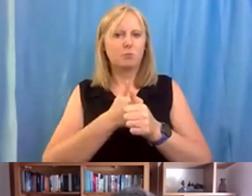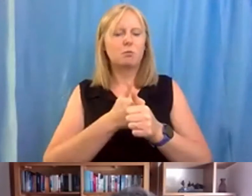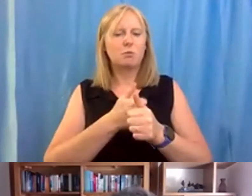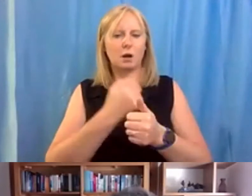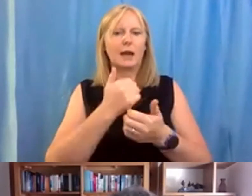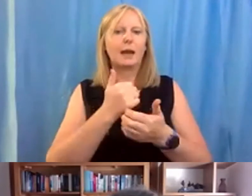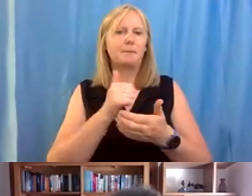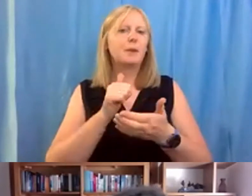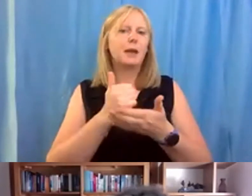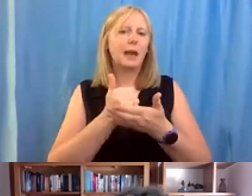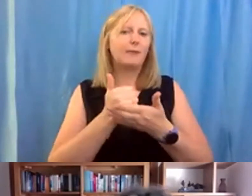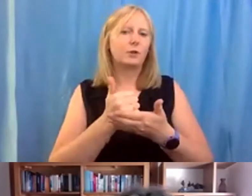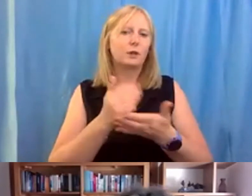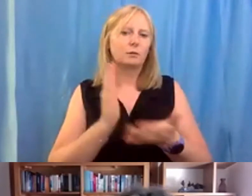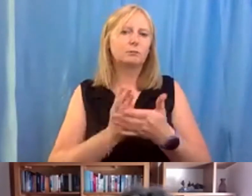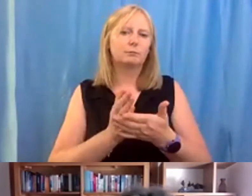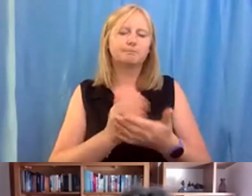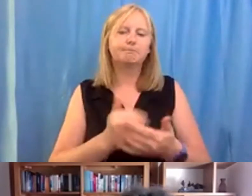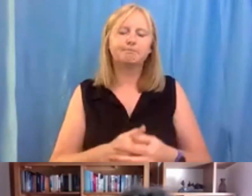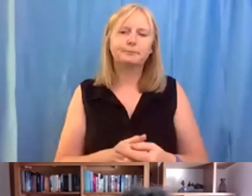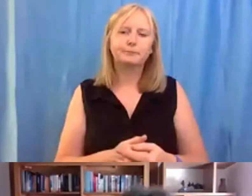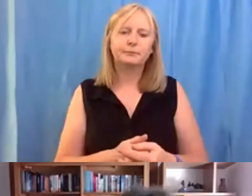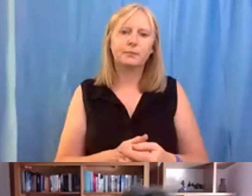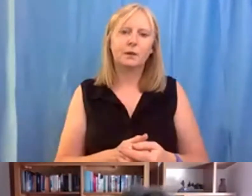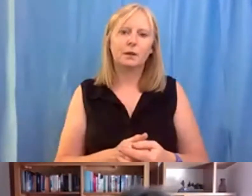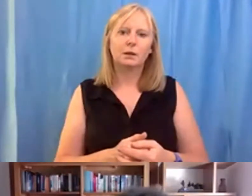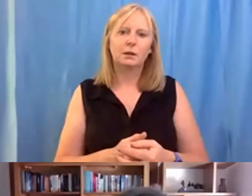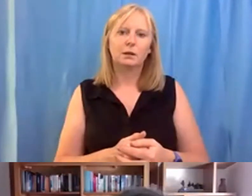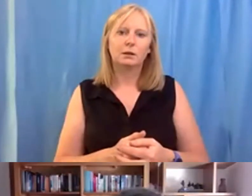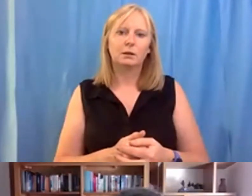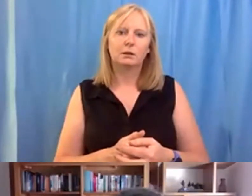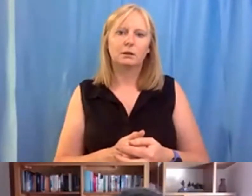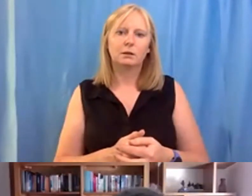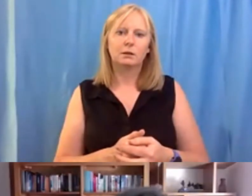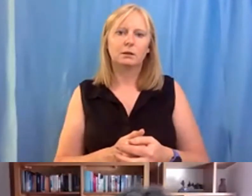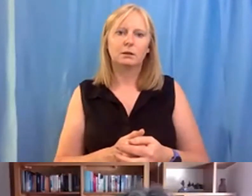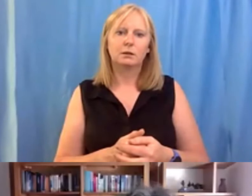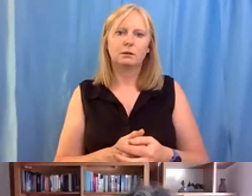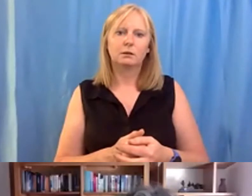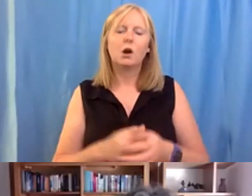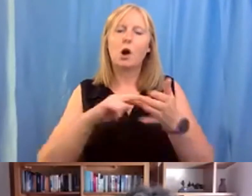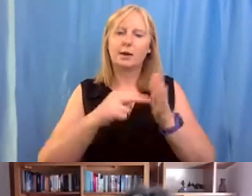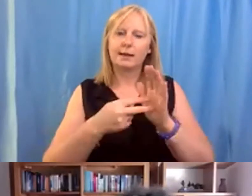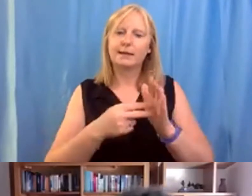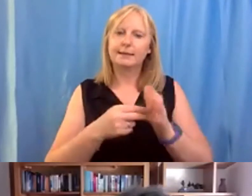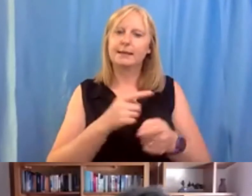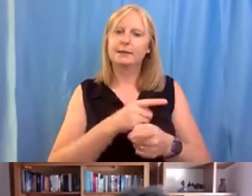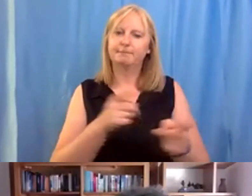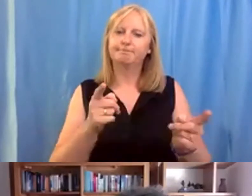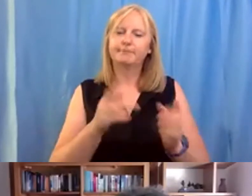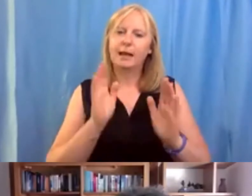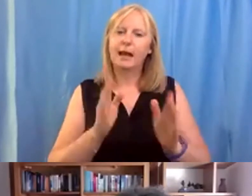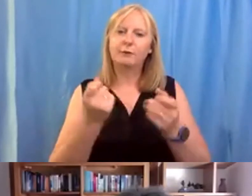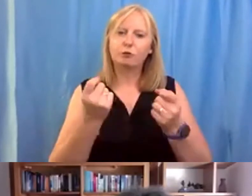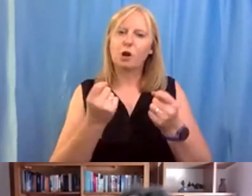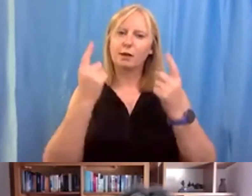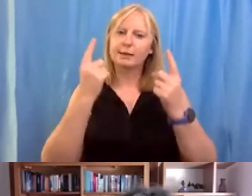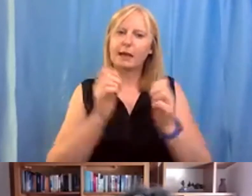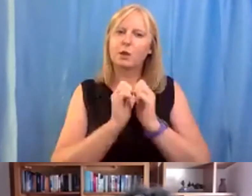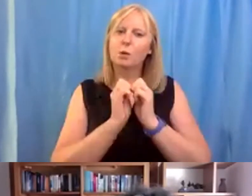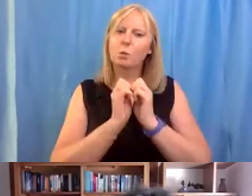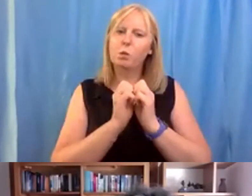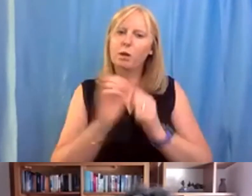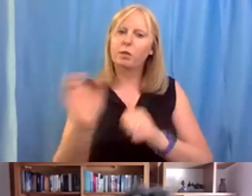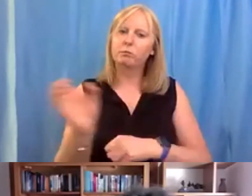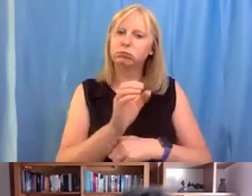helpful. And I think we just felt that organisations need to really understand the worth of and the value of a disabled